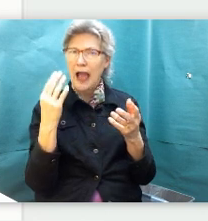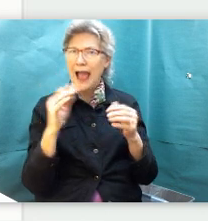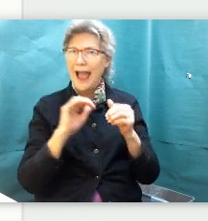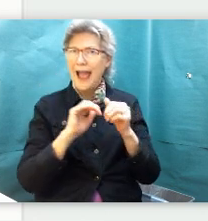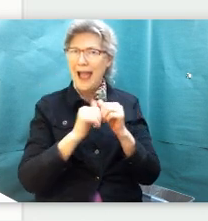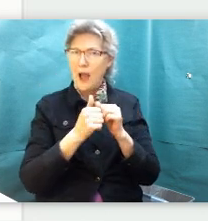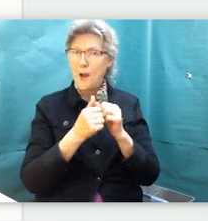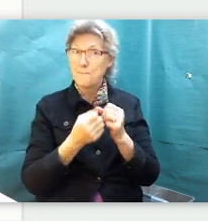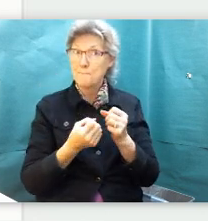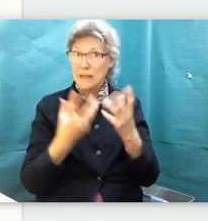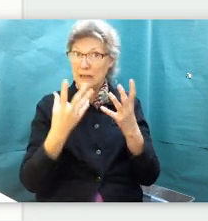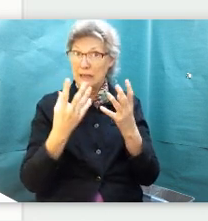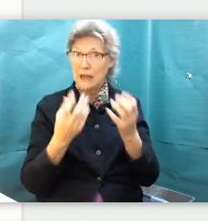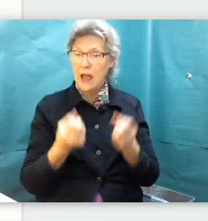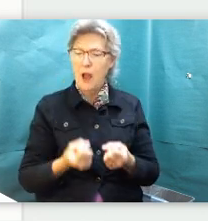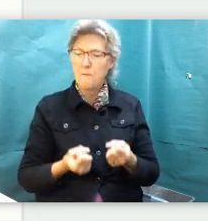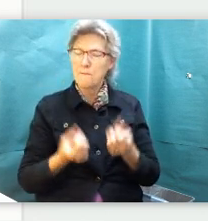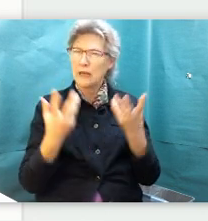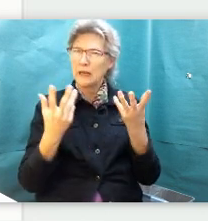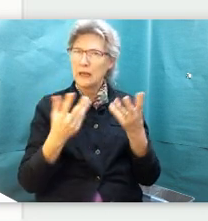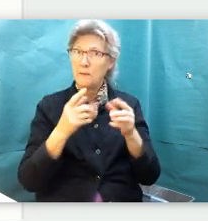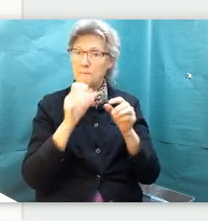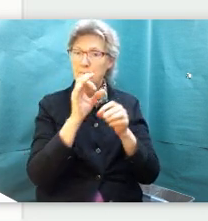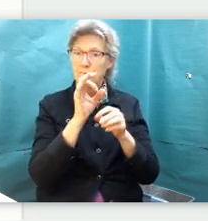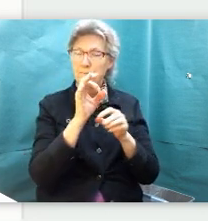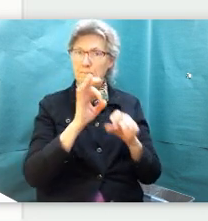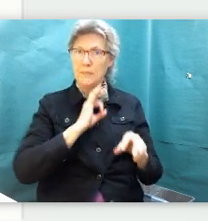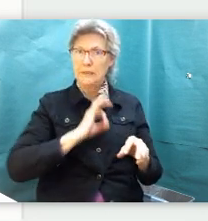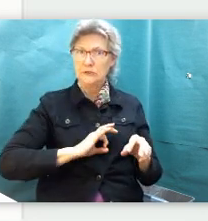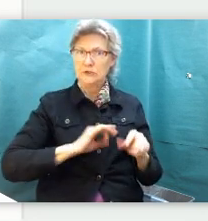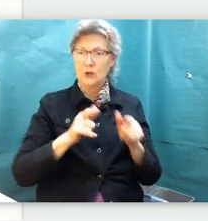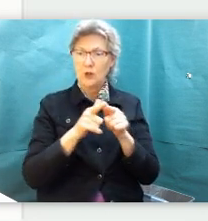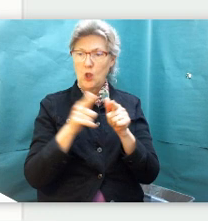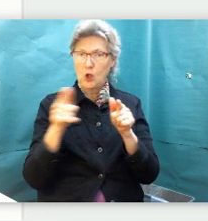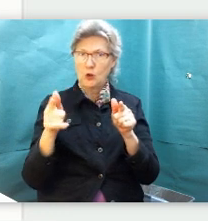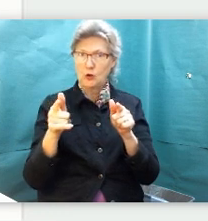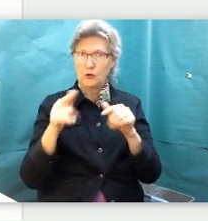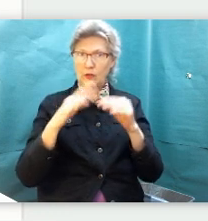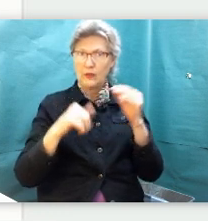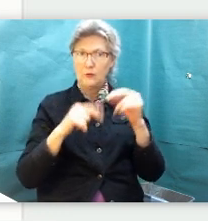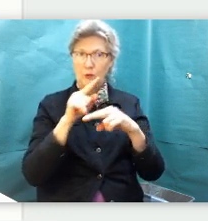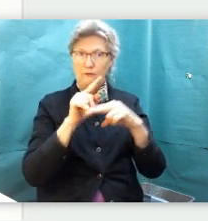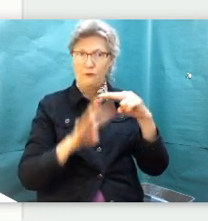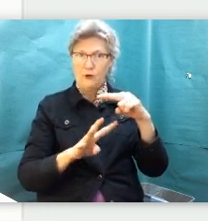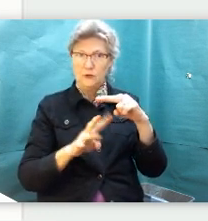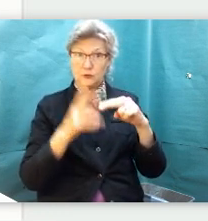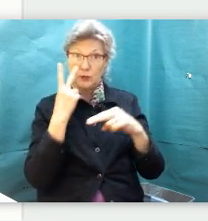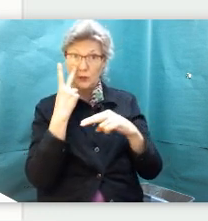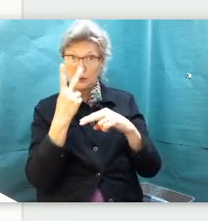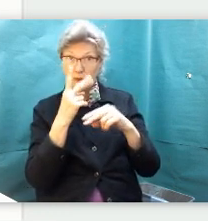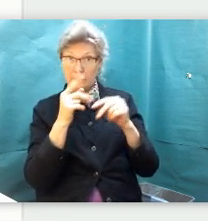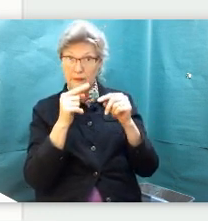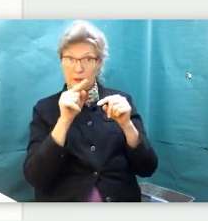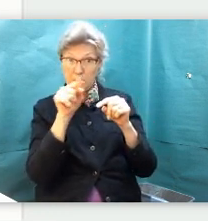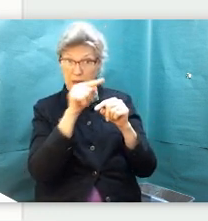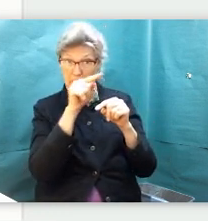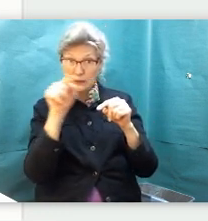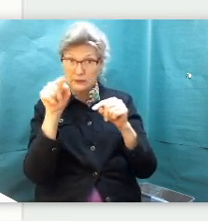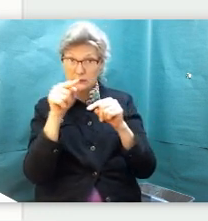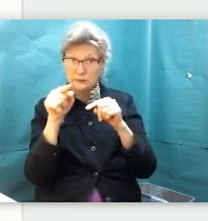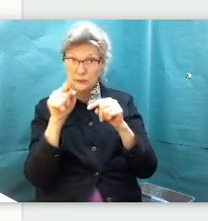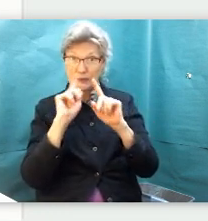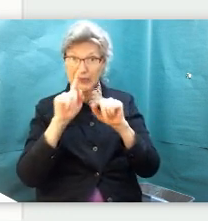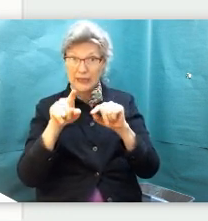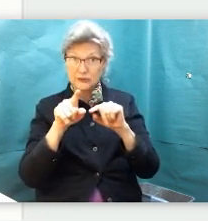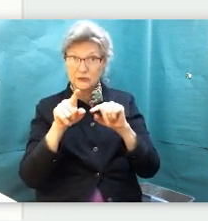how many buttons are longer than 1/4. So if we look at our line plot here, we can